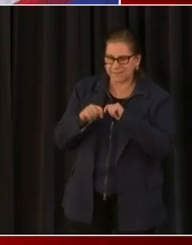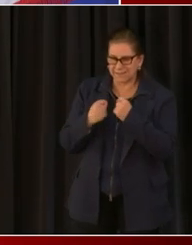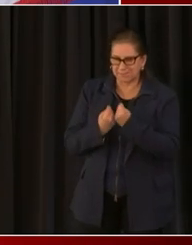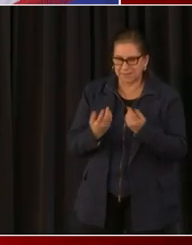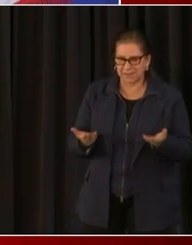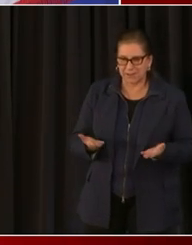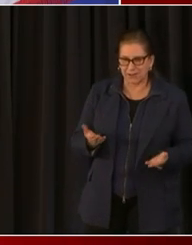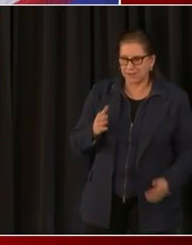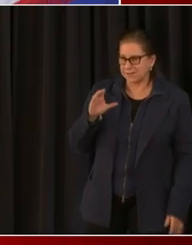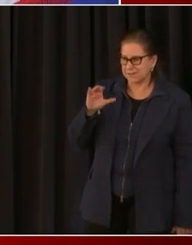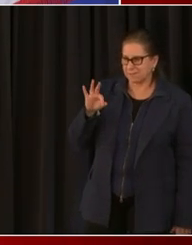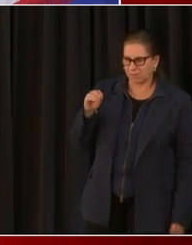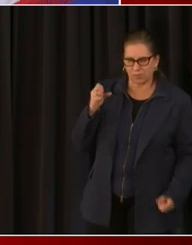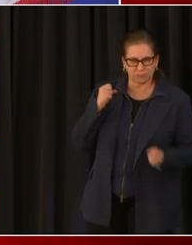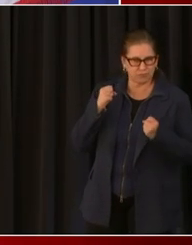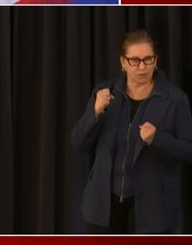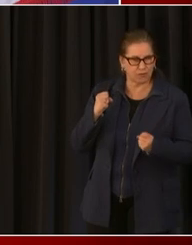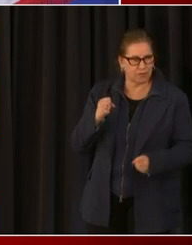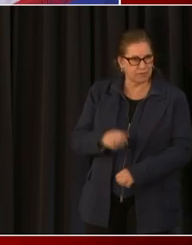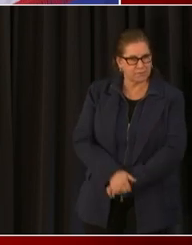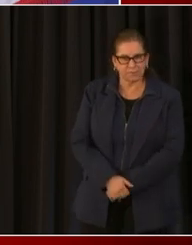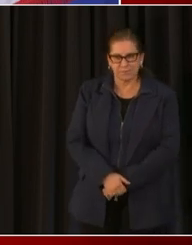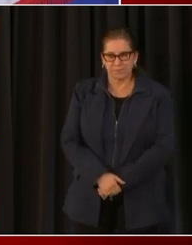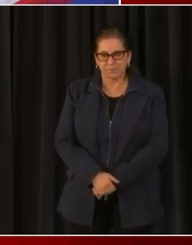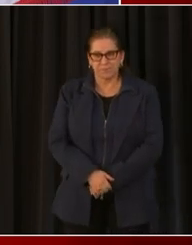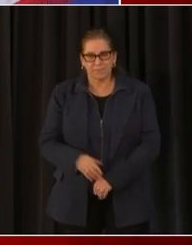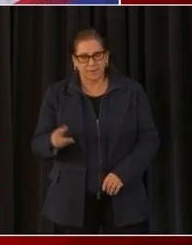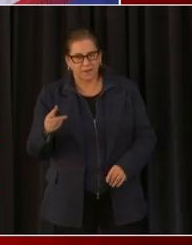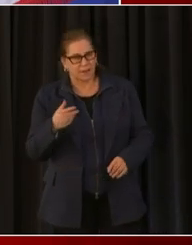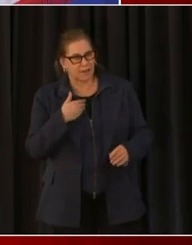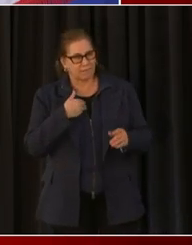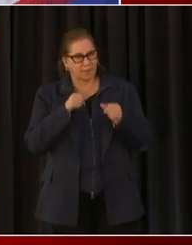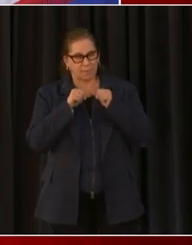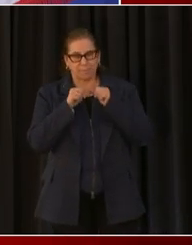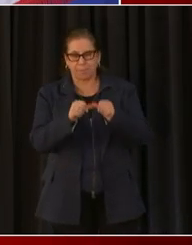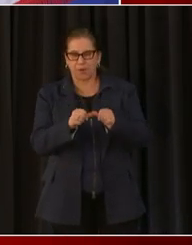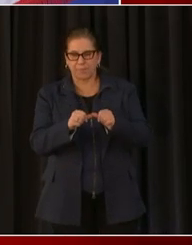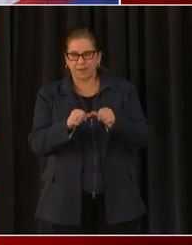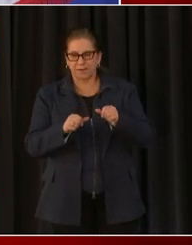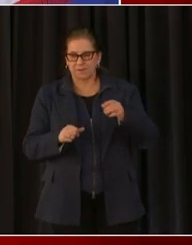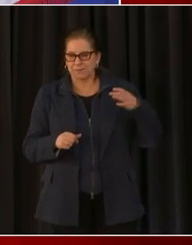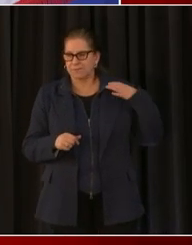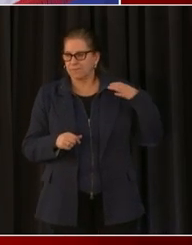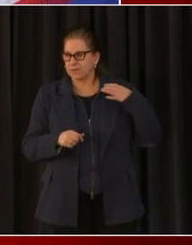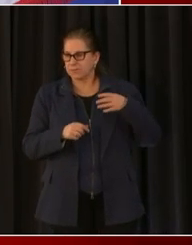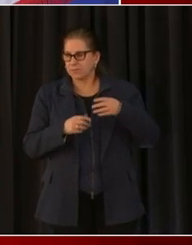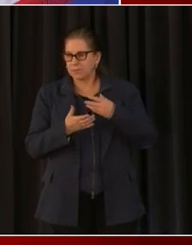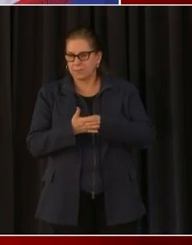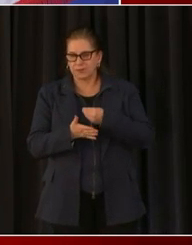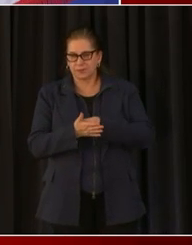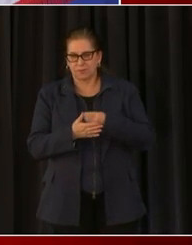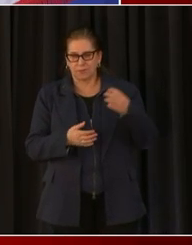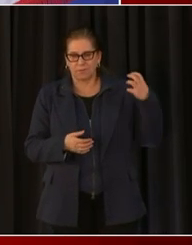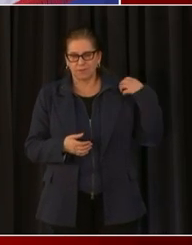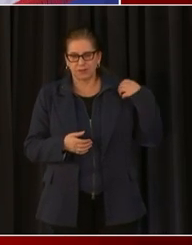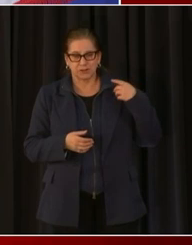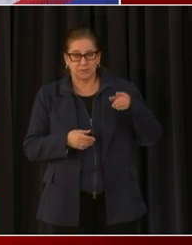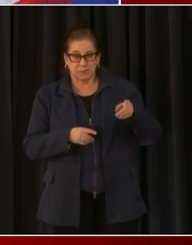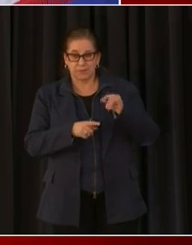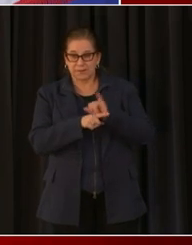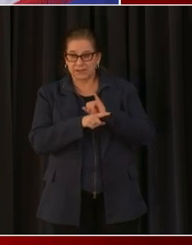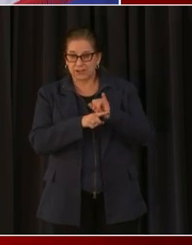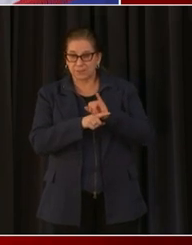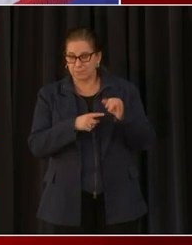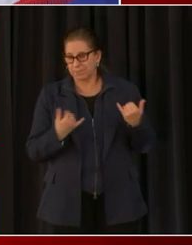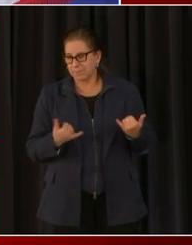Chief Financial Officer. We won't have a permanent chief during this budget process, but I will ensure